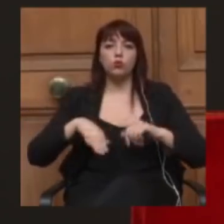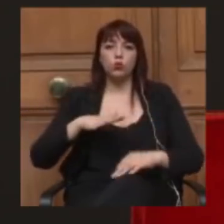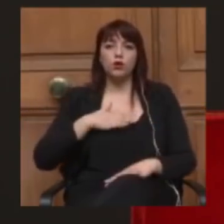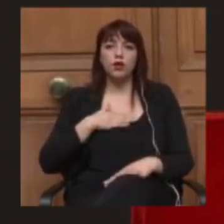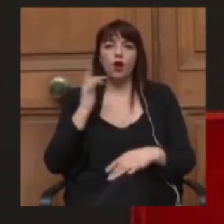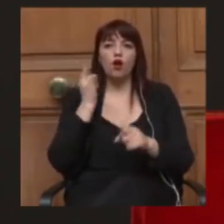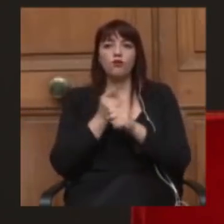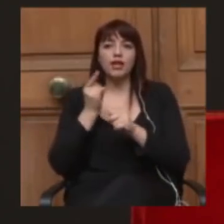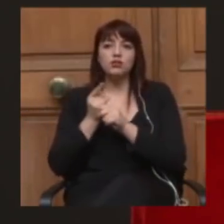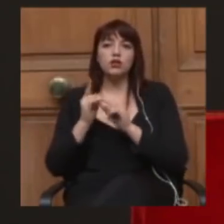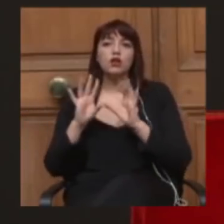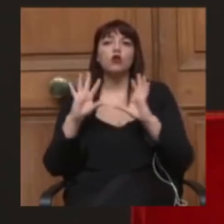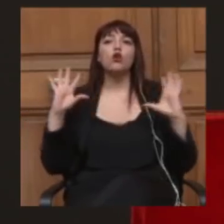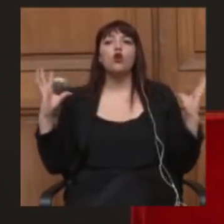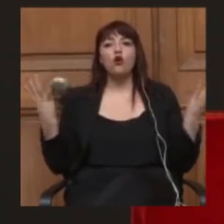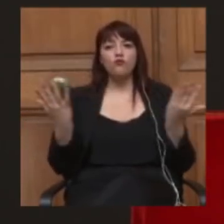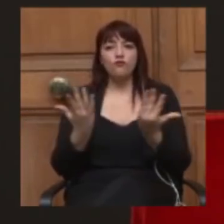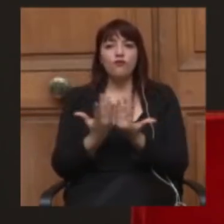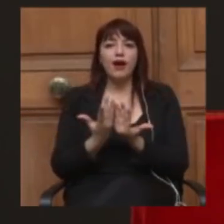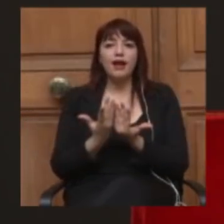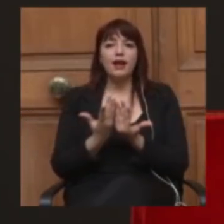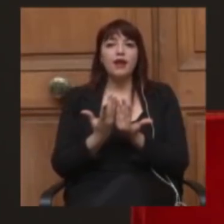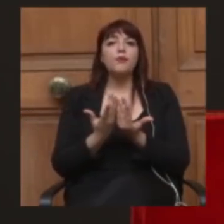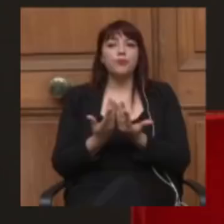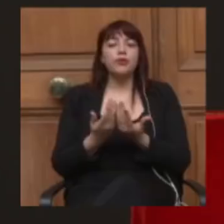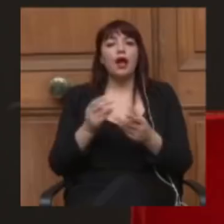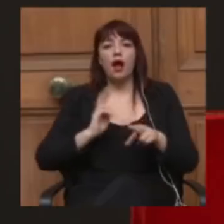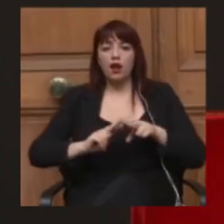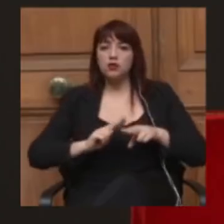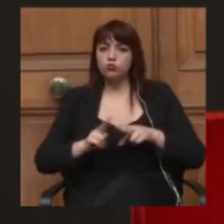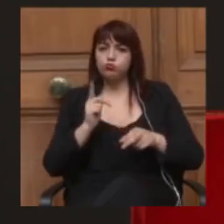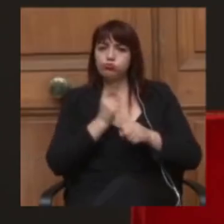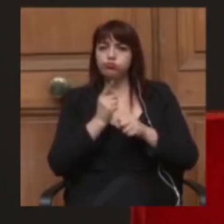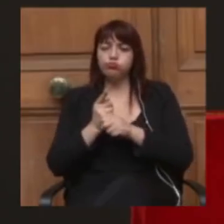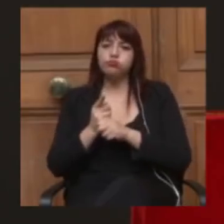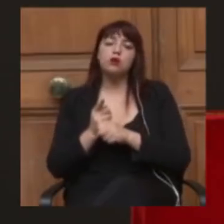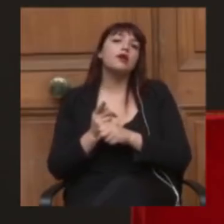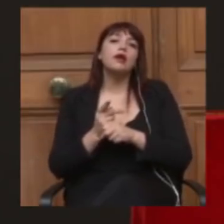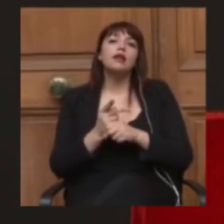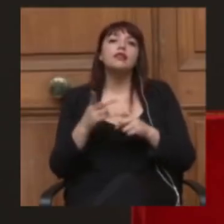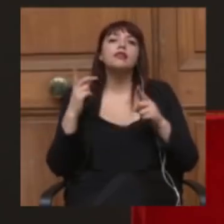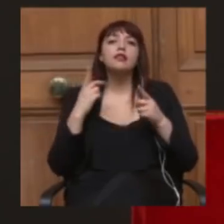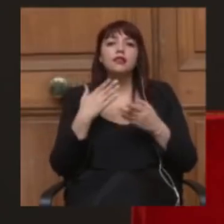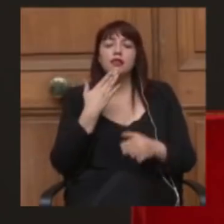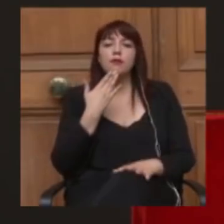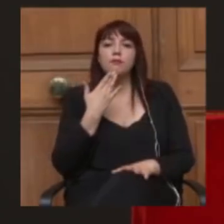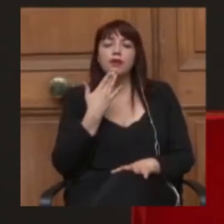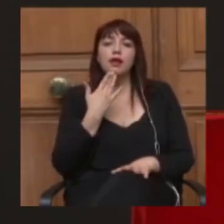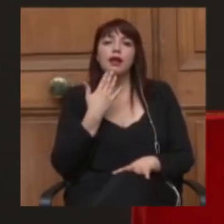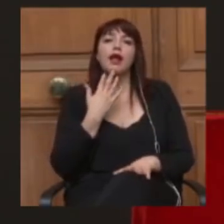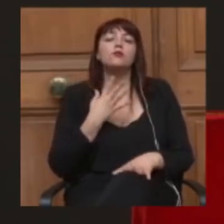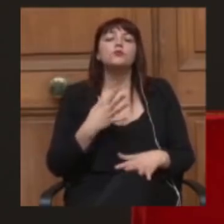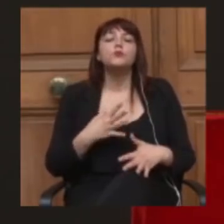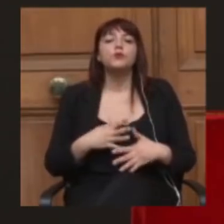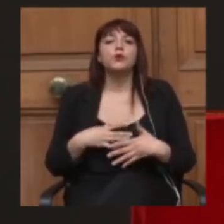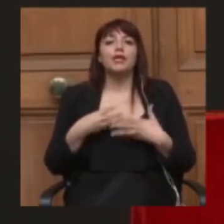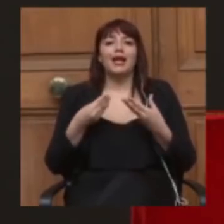face of rising authoritarianism, fascism, or the nostalgia for